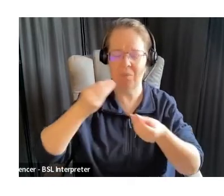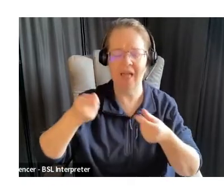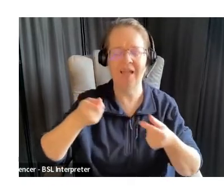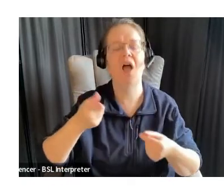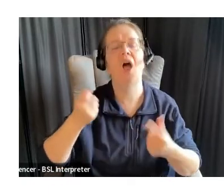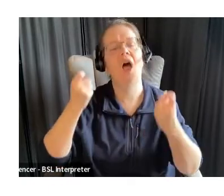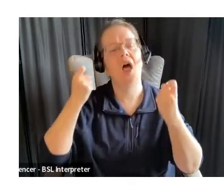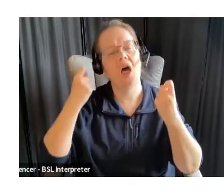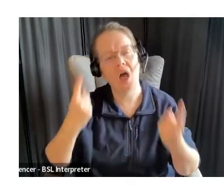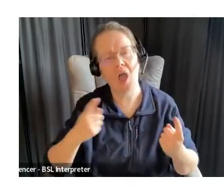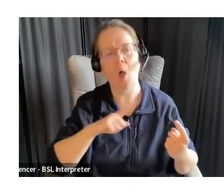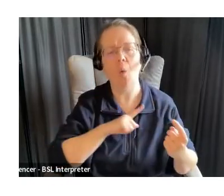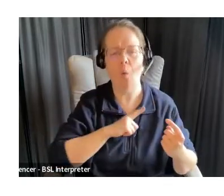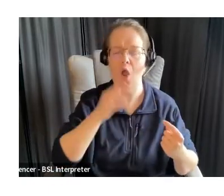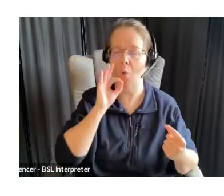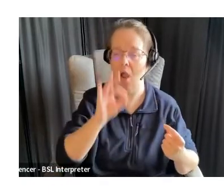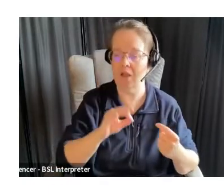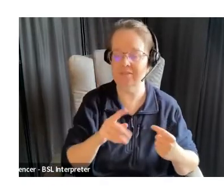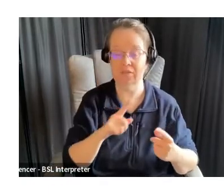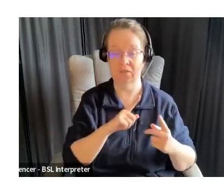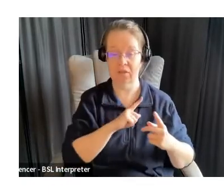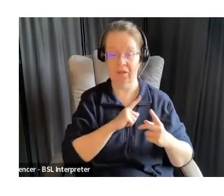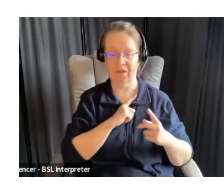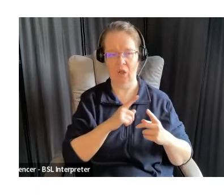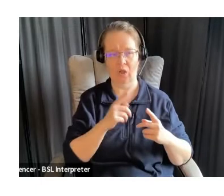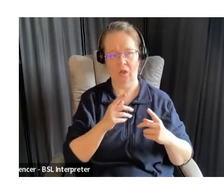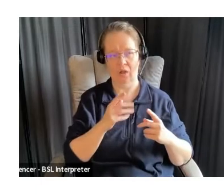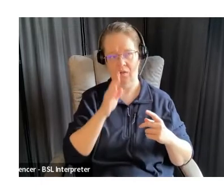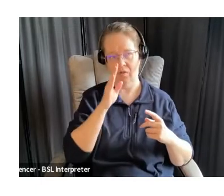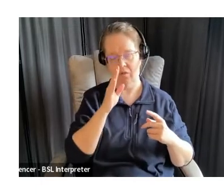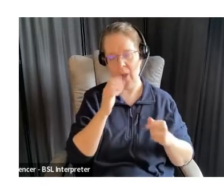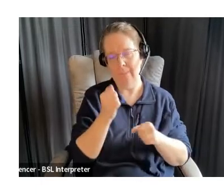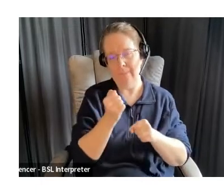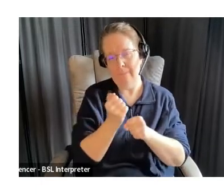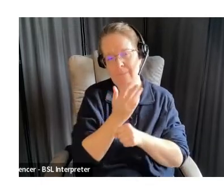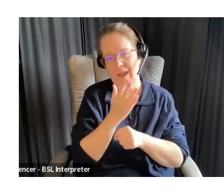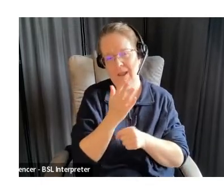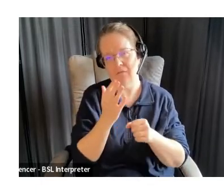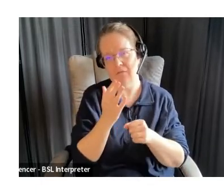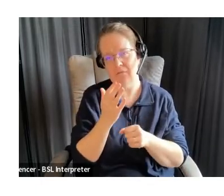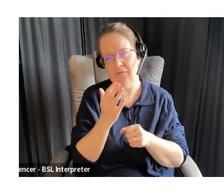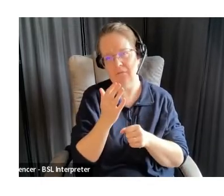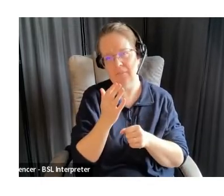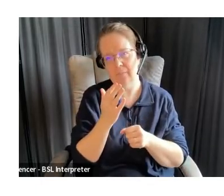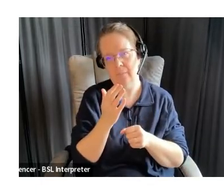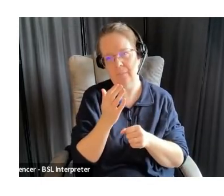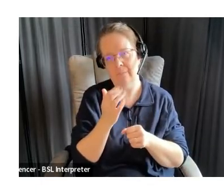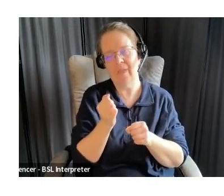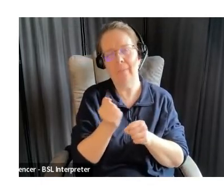to why you might be asking that, because doing so makes them